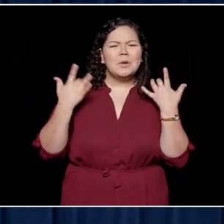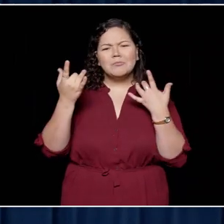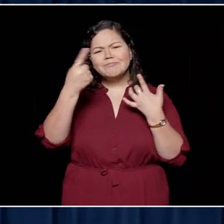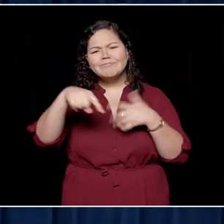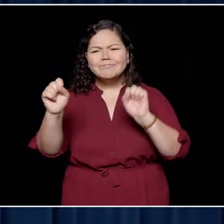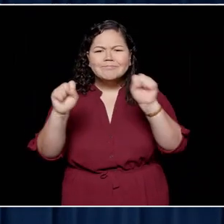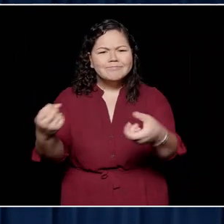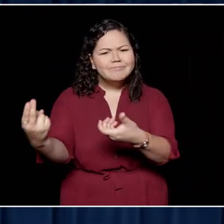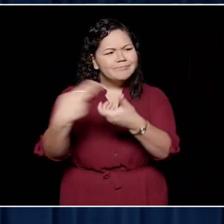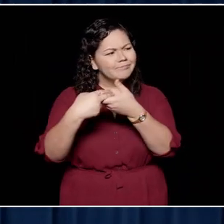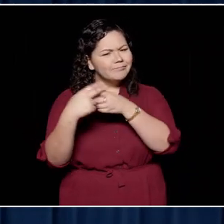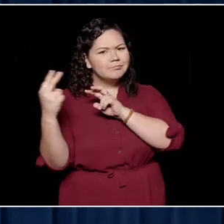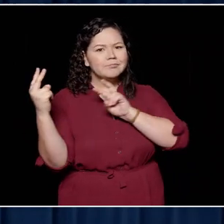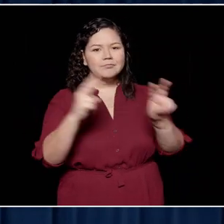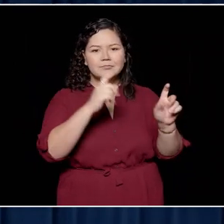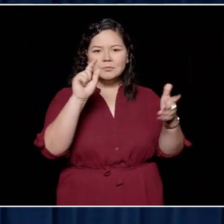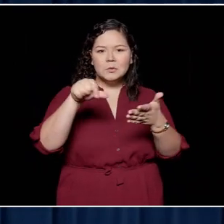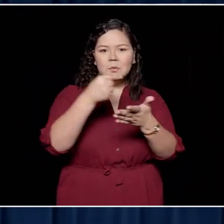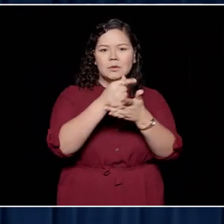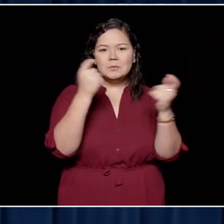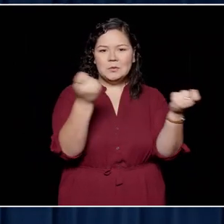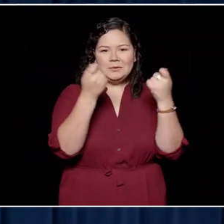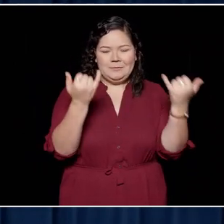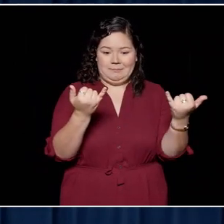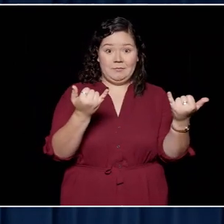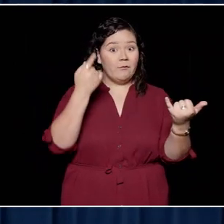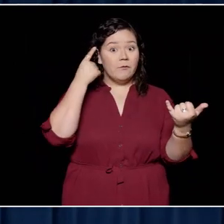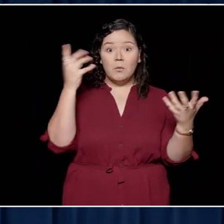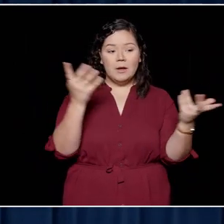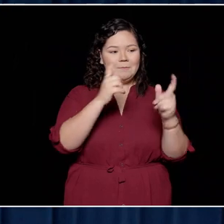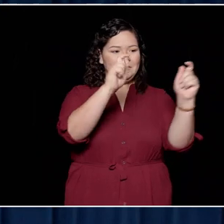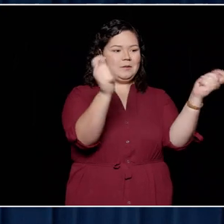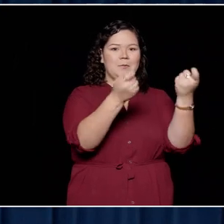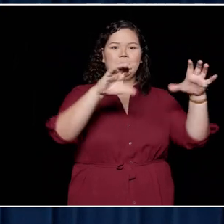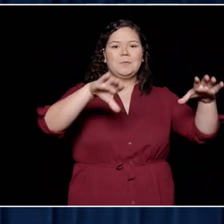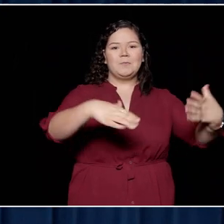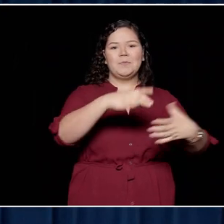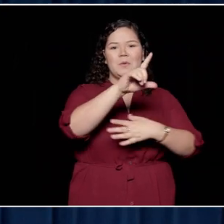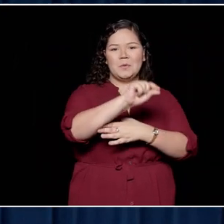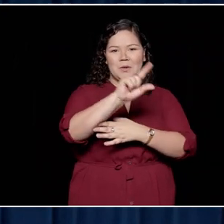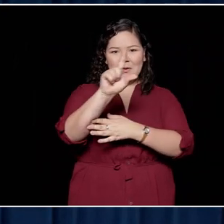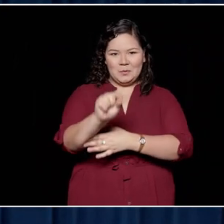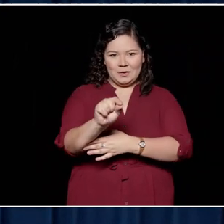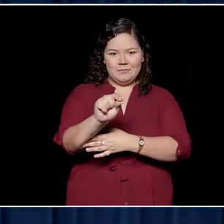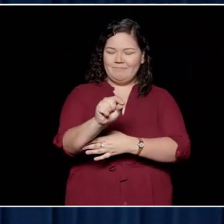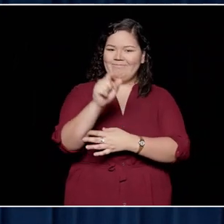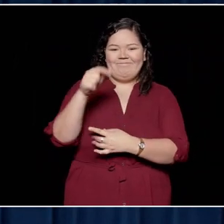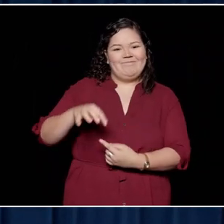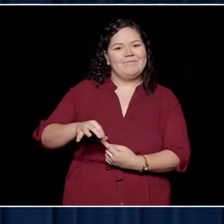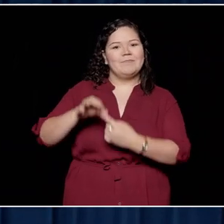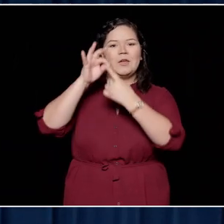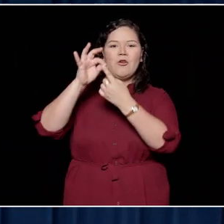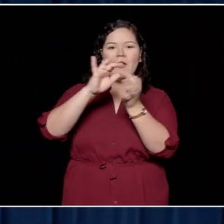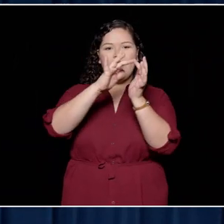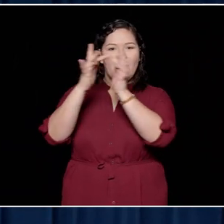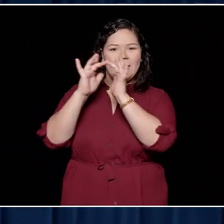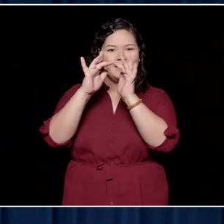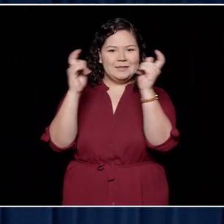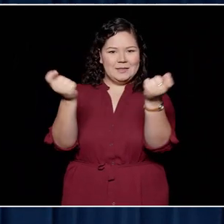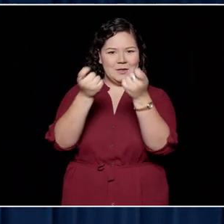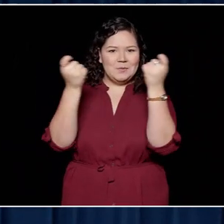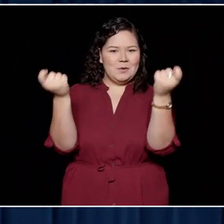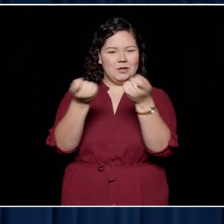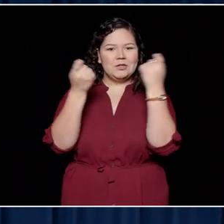could all join us this morning to celebrate the class of 2020 during this special virtual